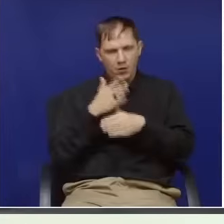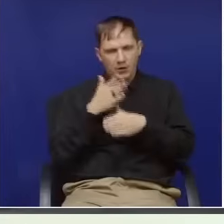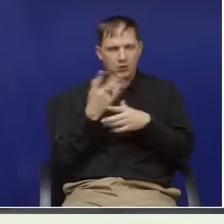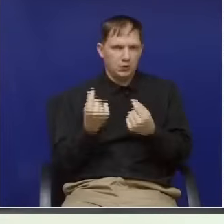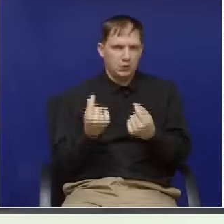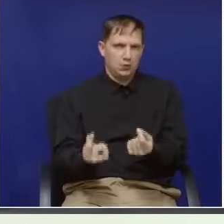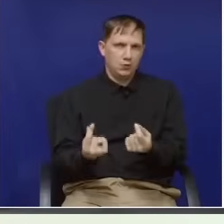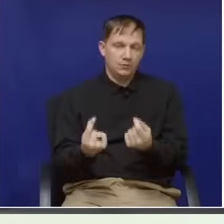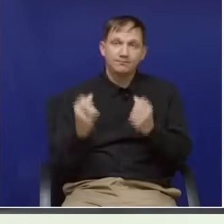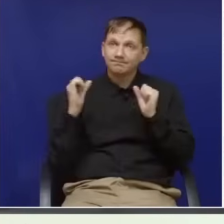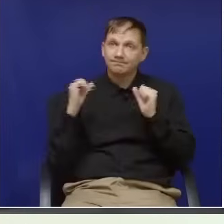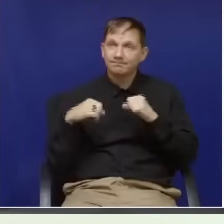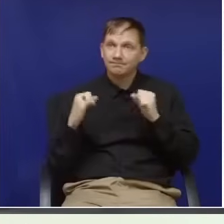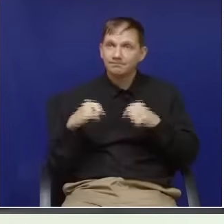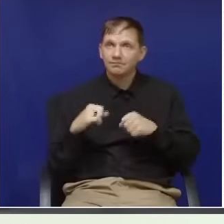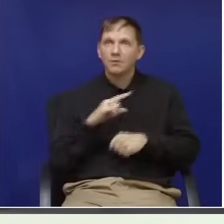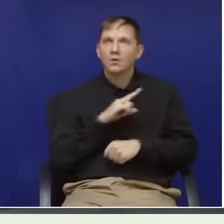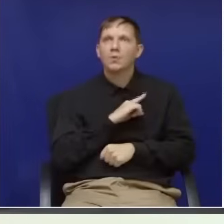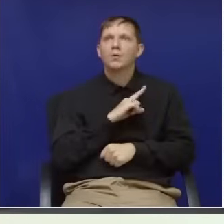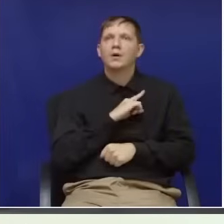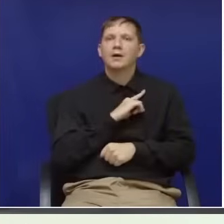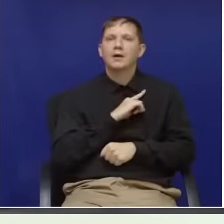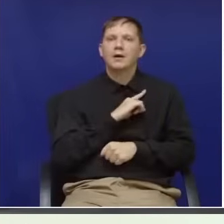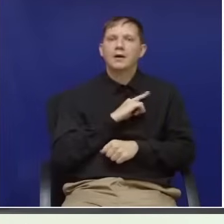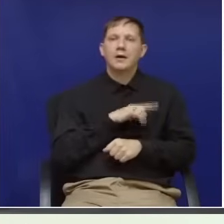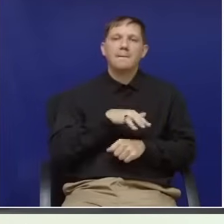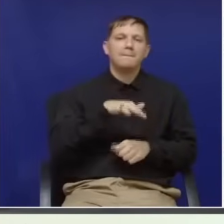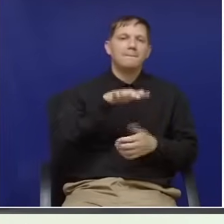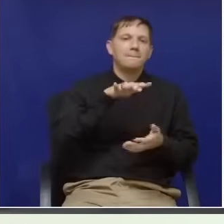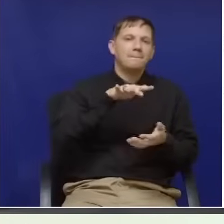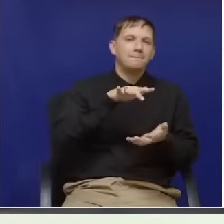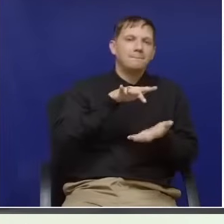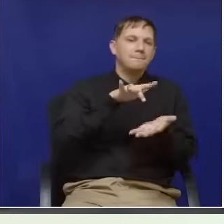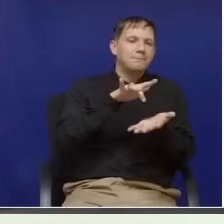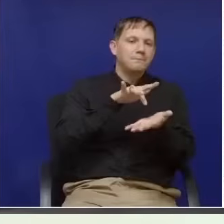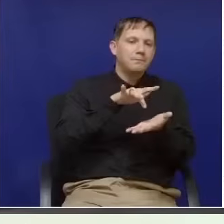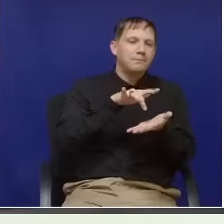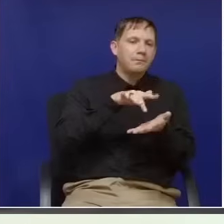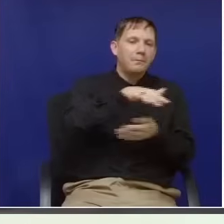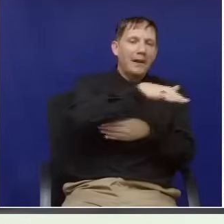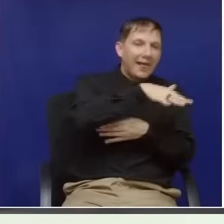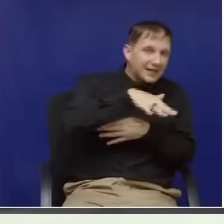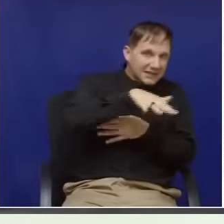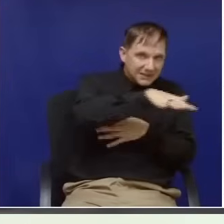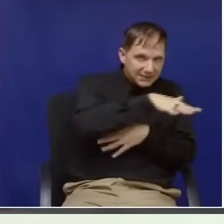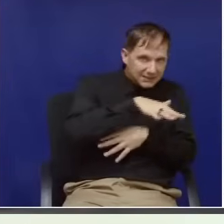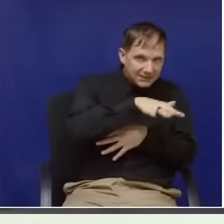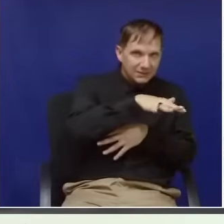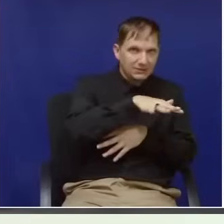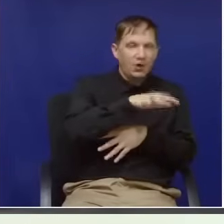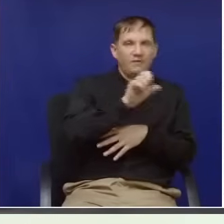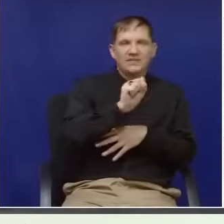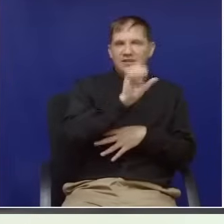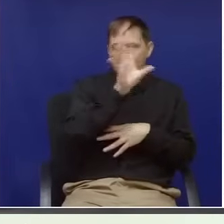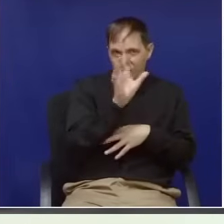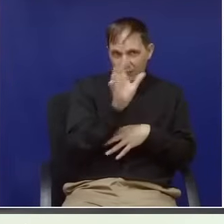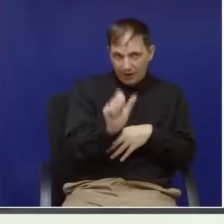Because yes, indeed, given the geographic position of our country and the fact that we have got